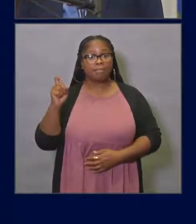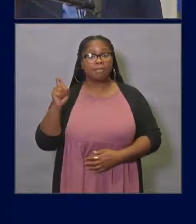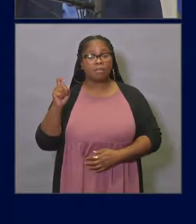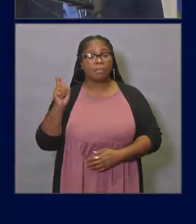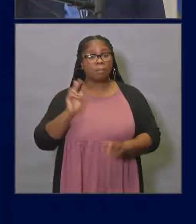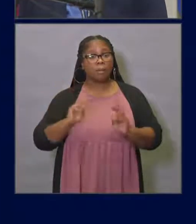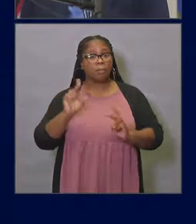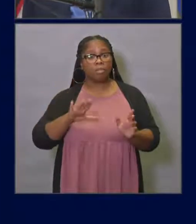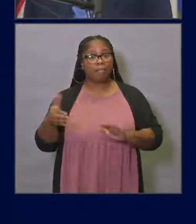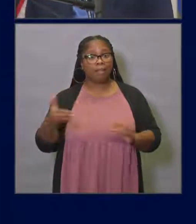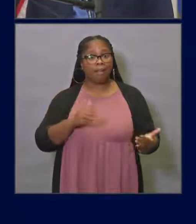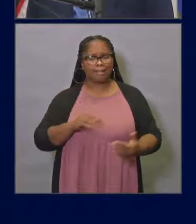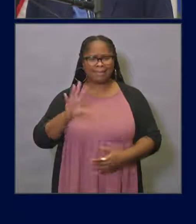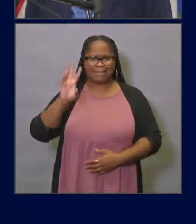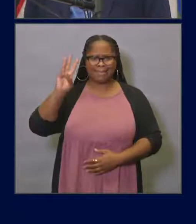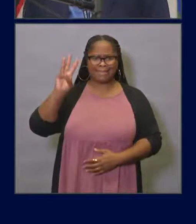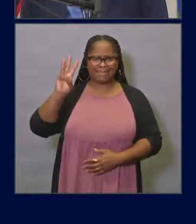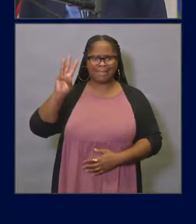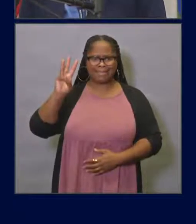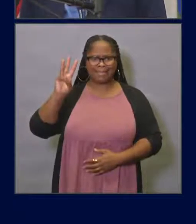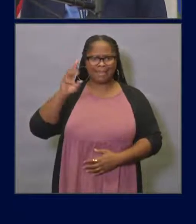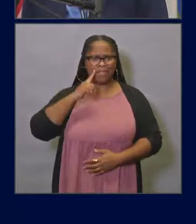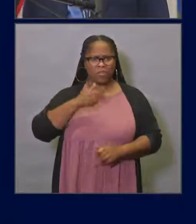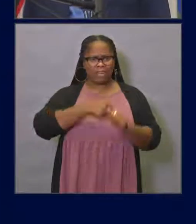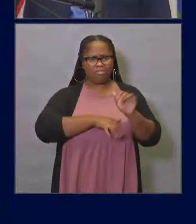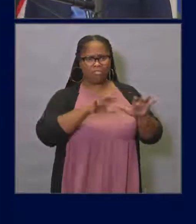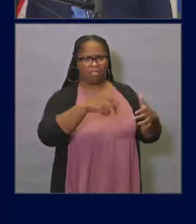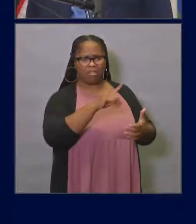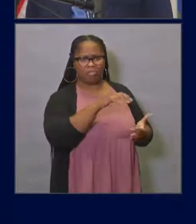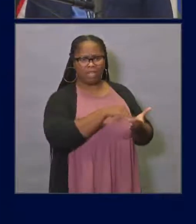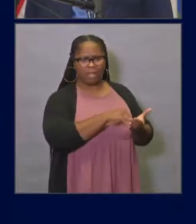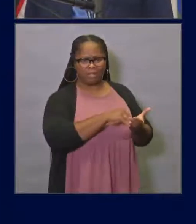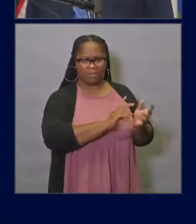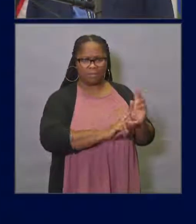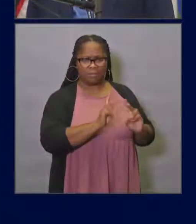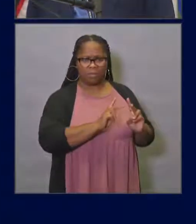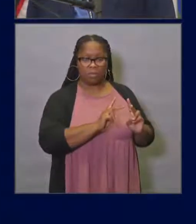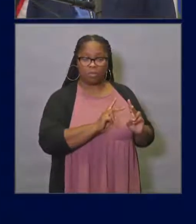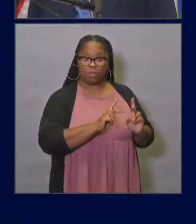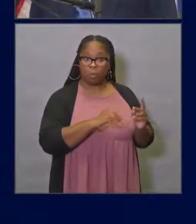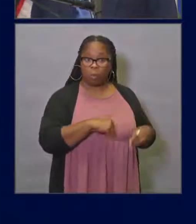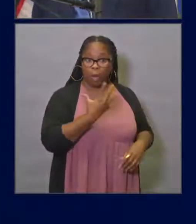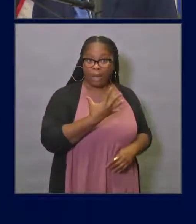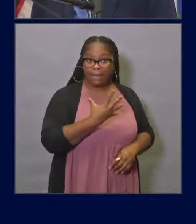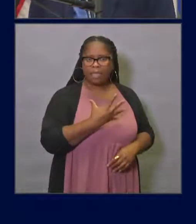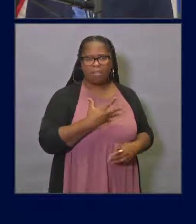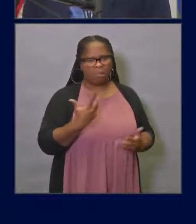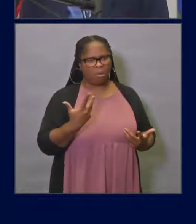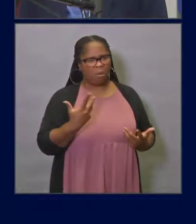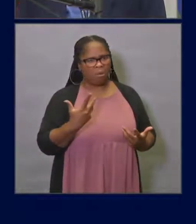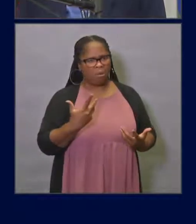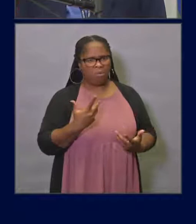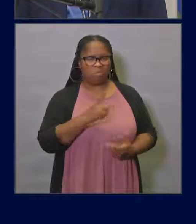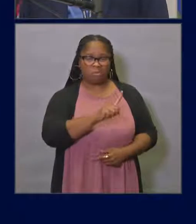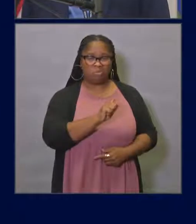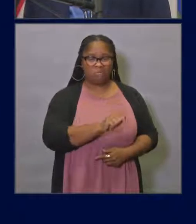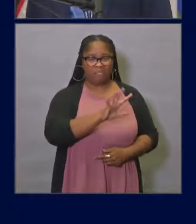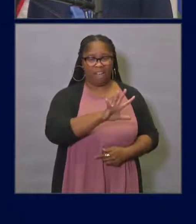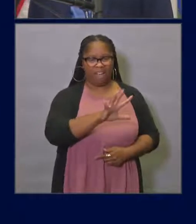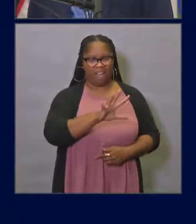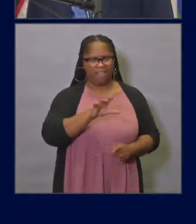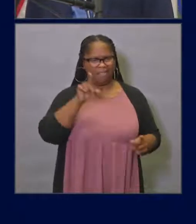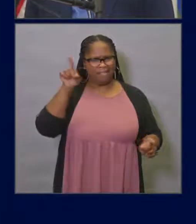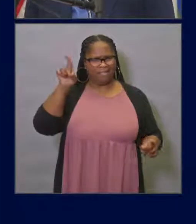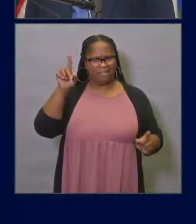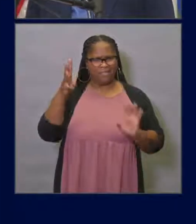100,000 people, and that was 4 times the rate for white residents, who had a mortality rate of 1.5 deaths per 100,000